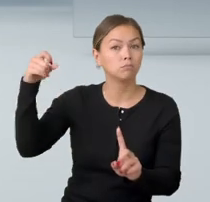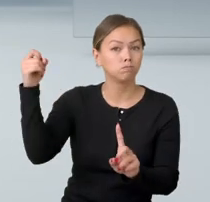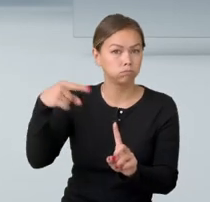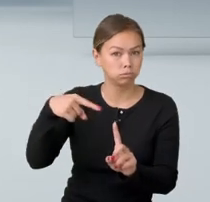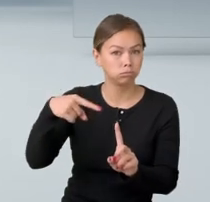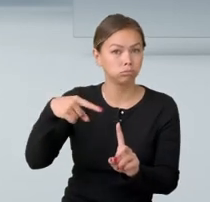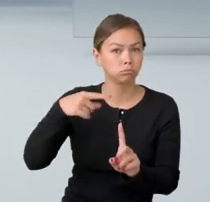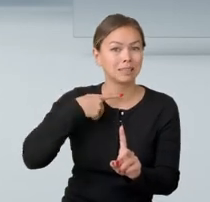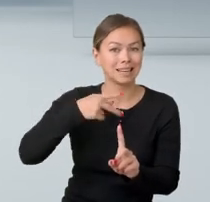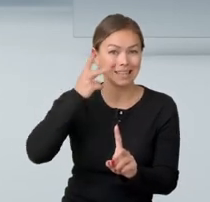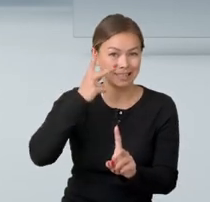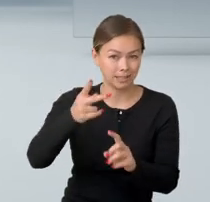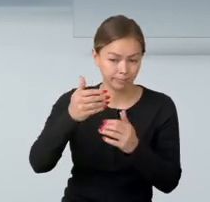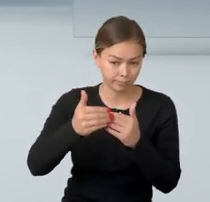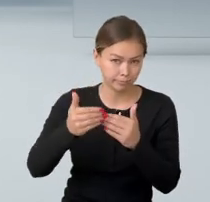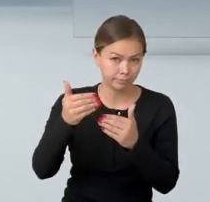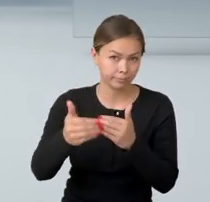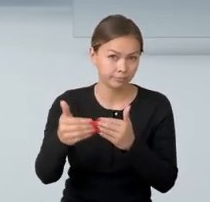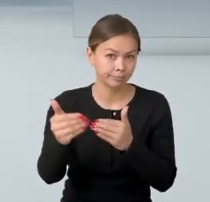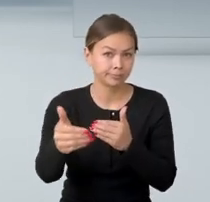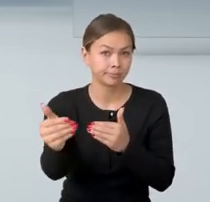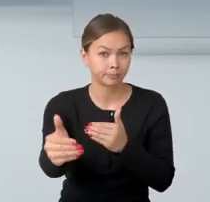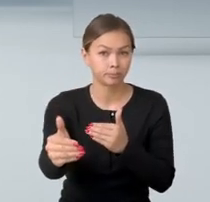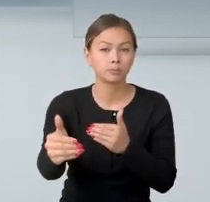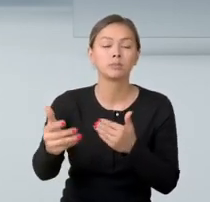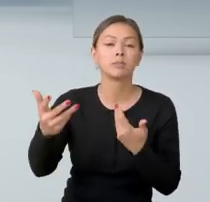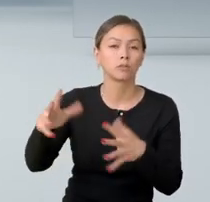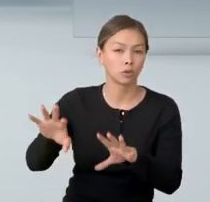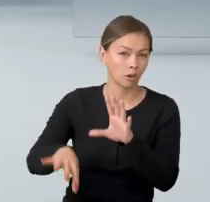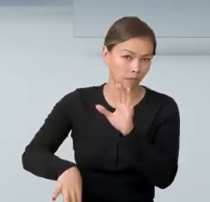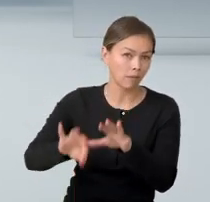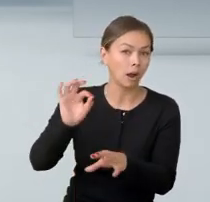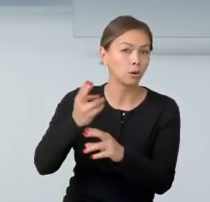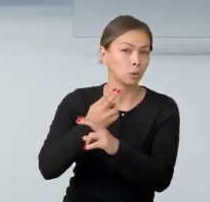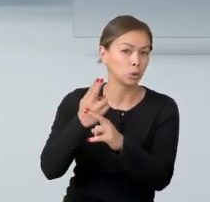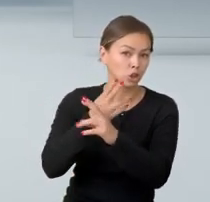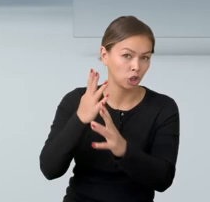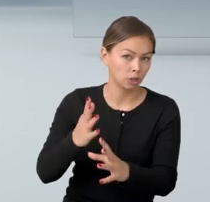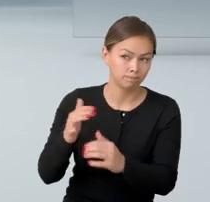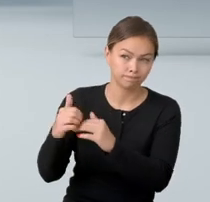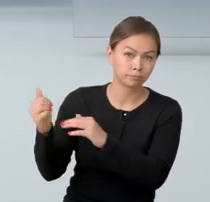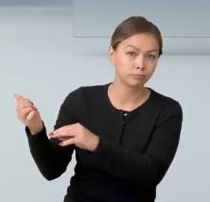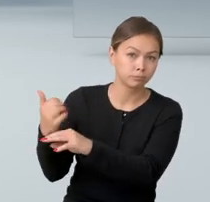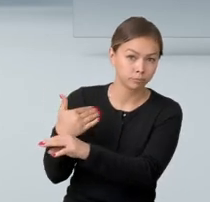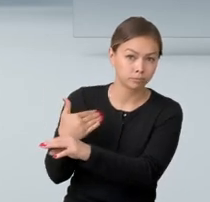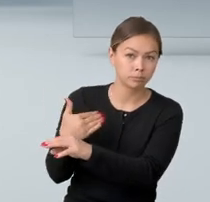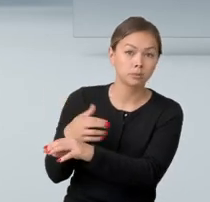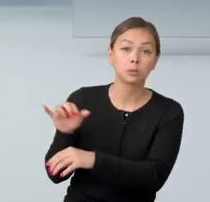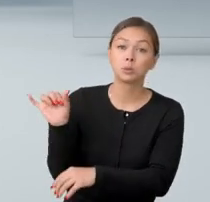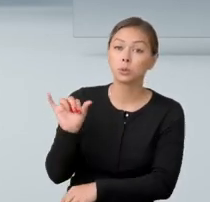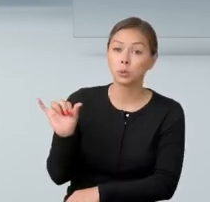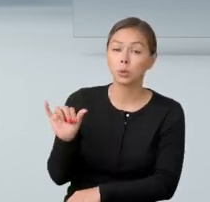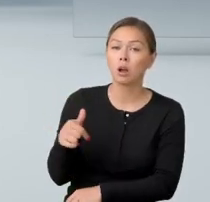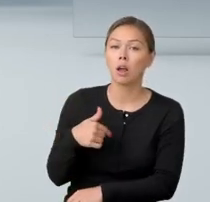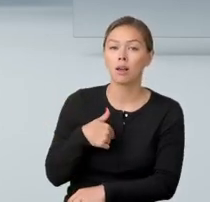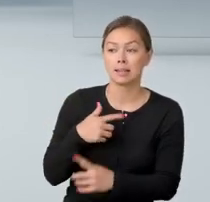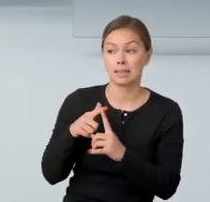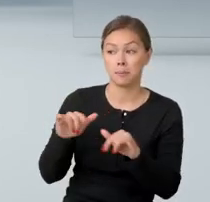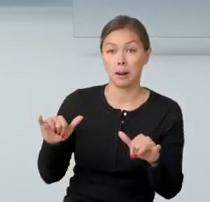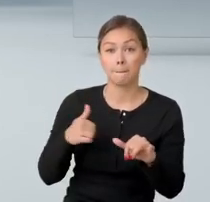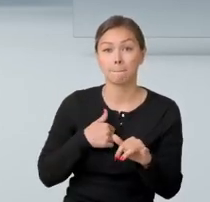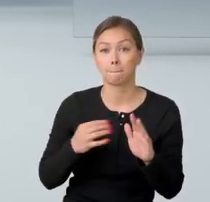this polyautomate have been triggered and I can see that I found the user that has sent this information